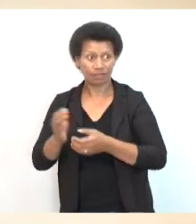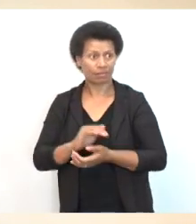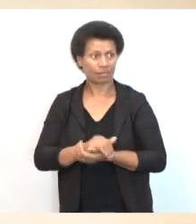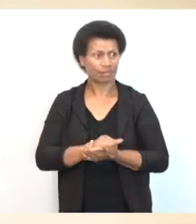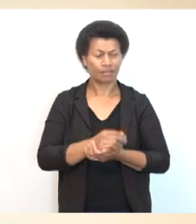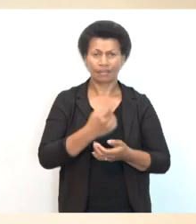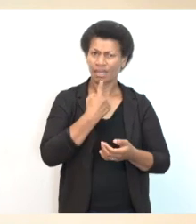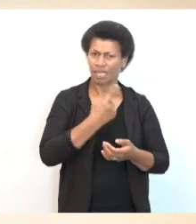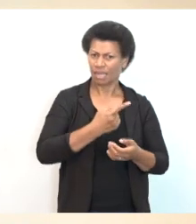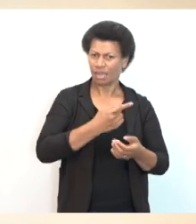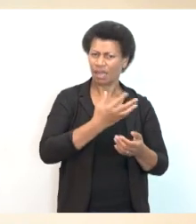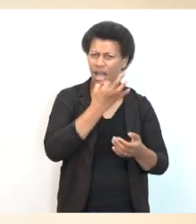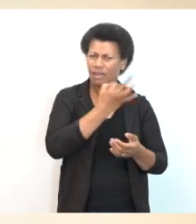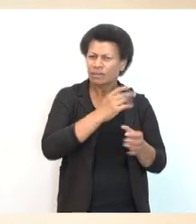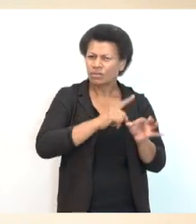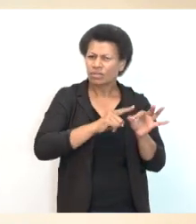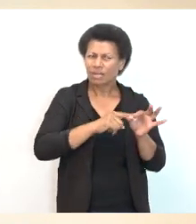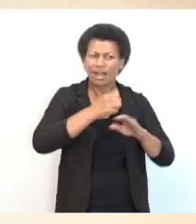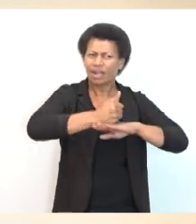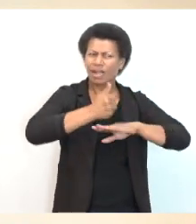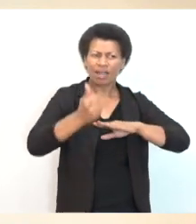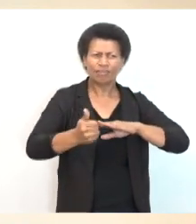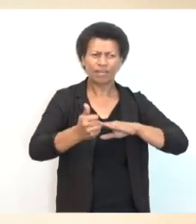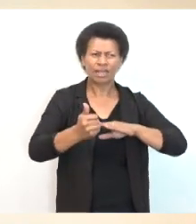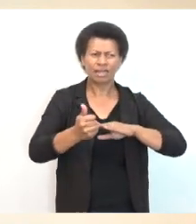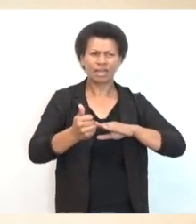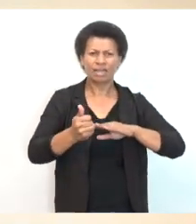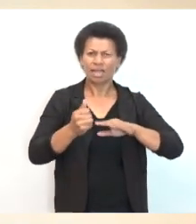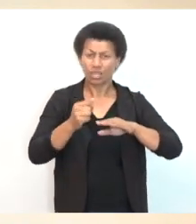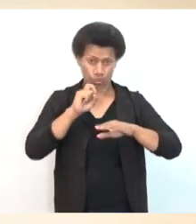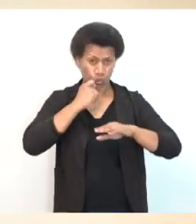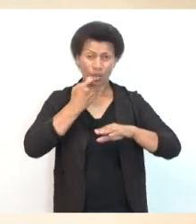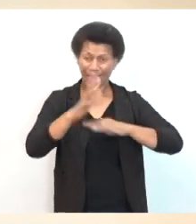government as we saw fit.